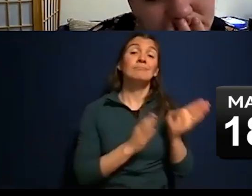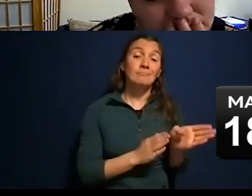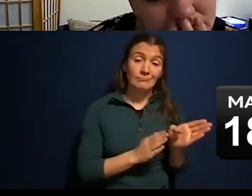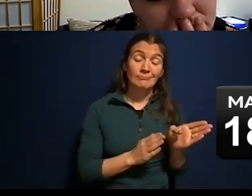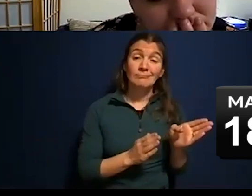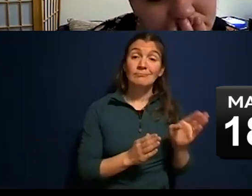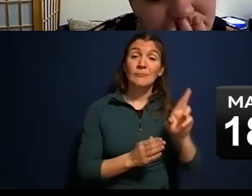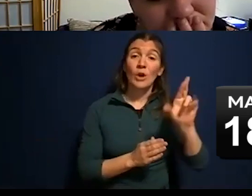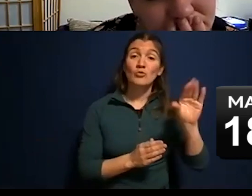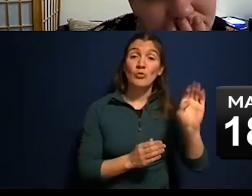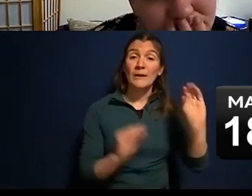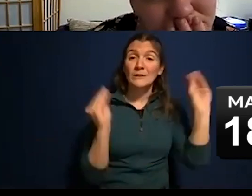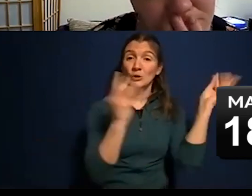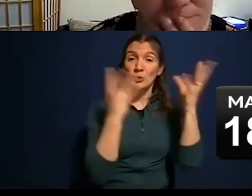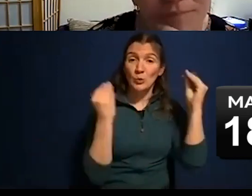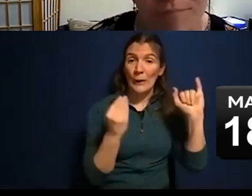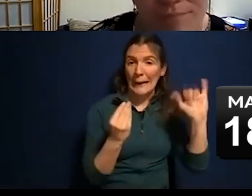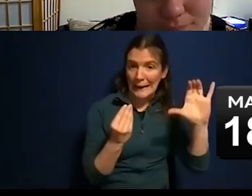Rescue Inc. Trustee,